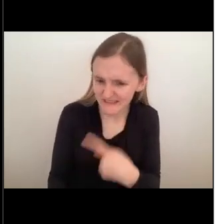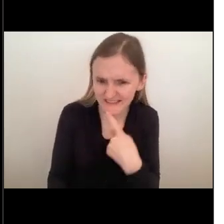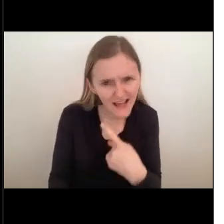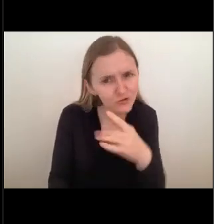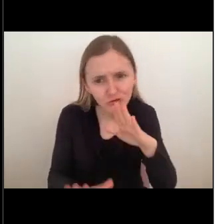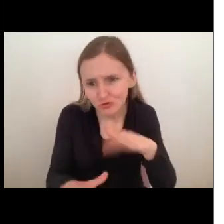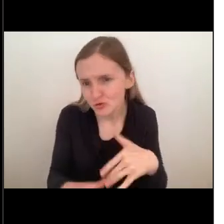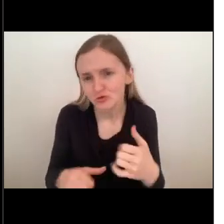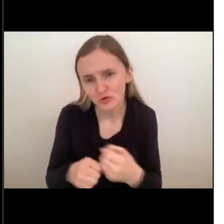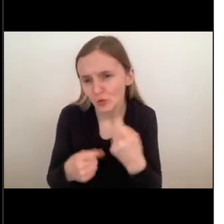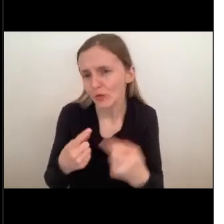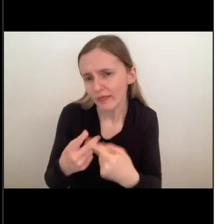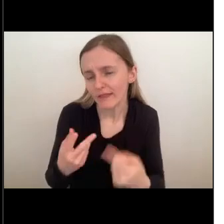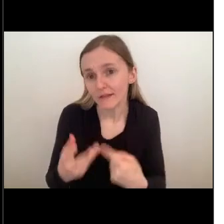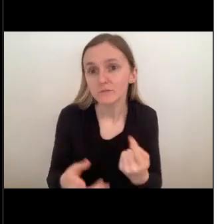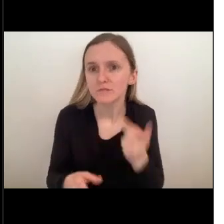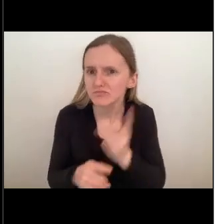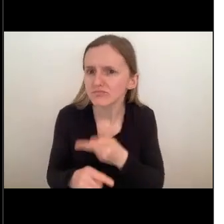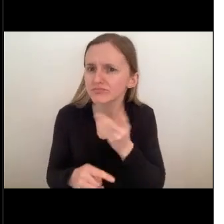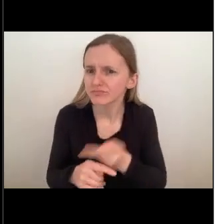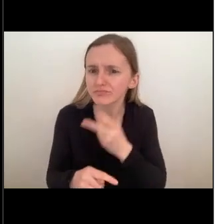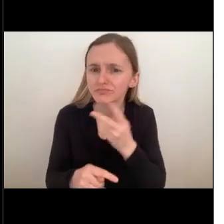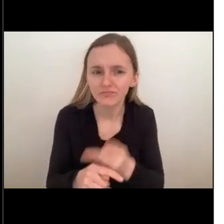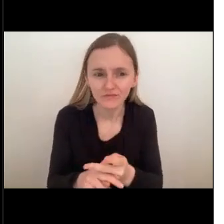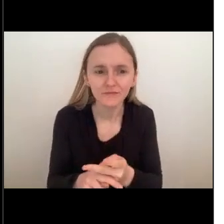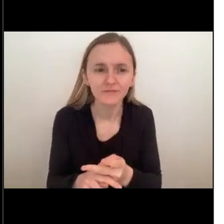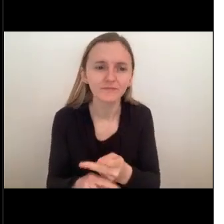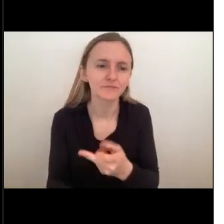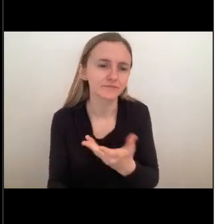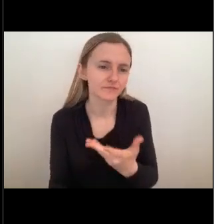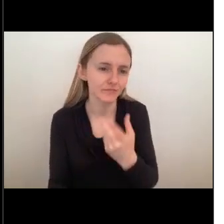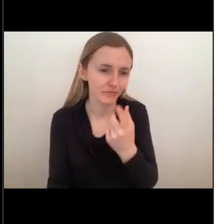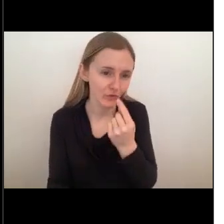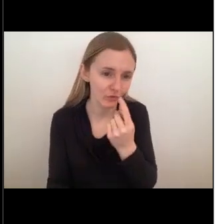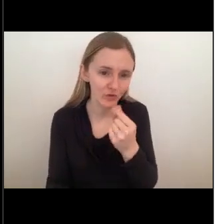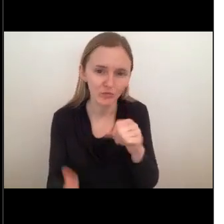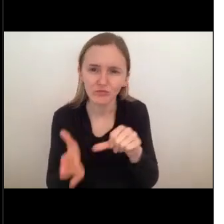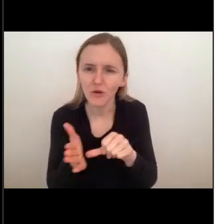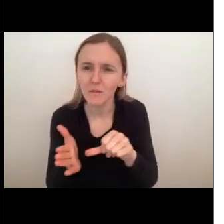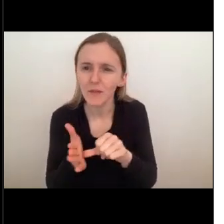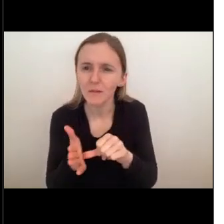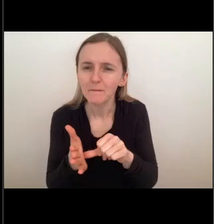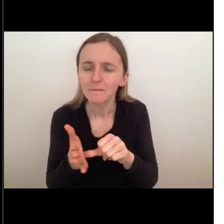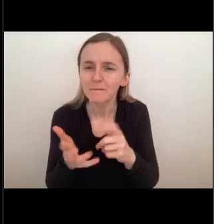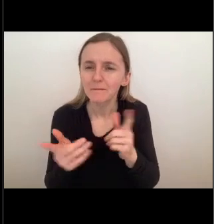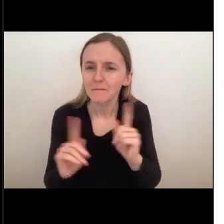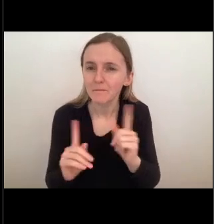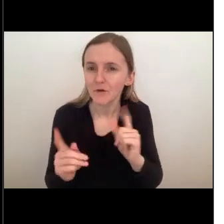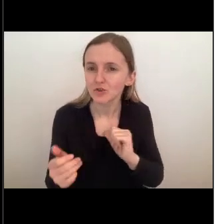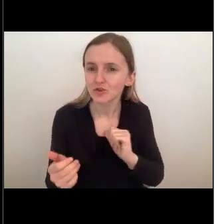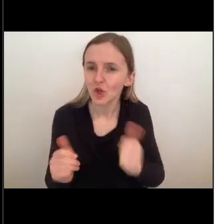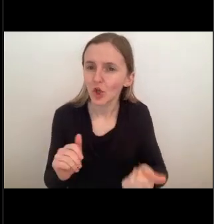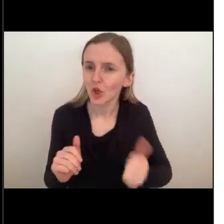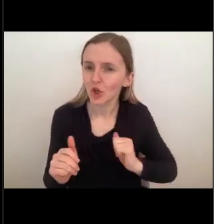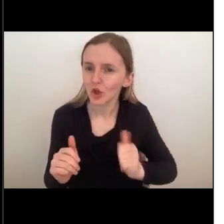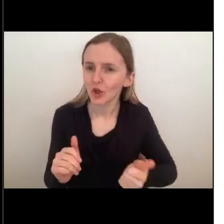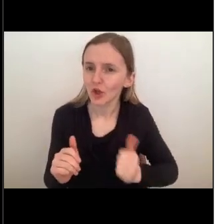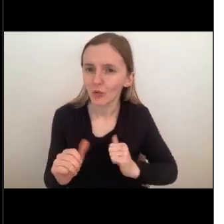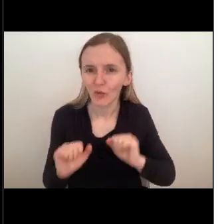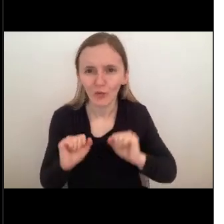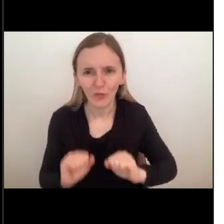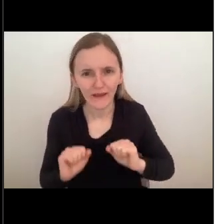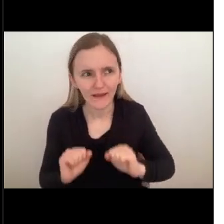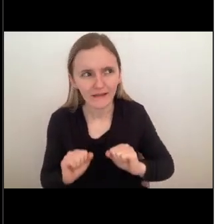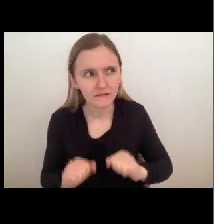such? And also we can see they might have difficulties with taking turns or waiting. So games can be, you know,